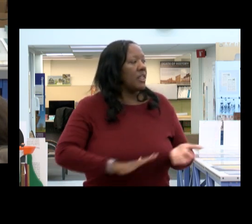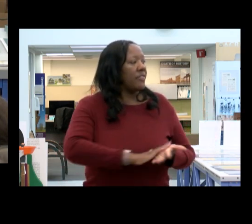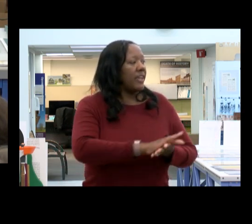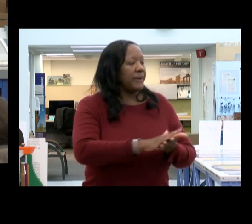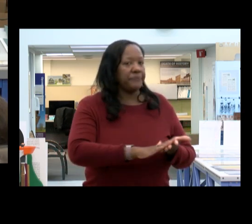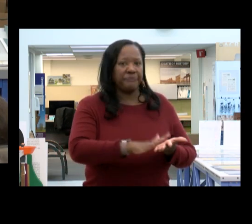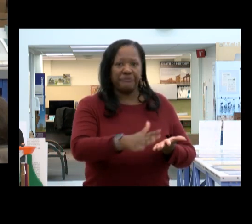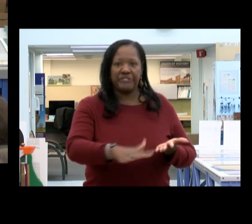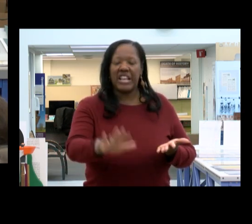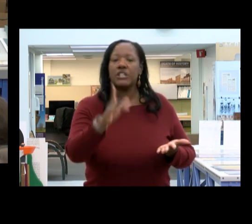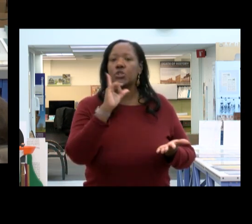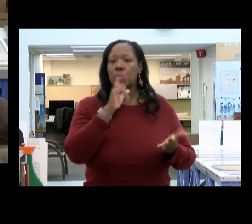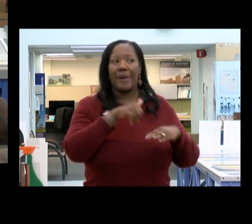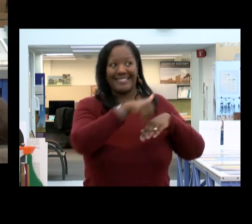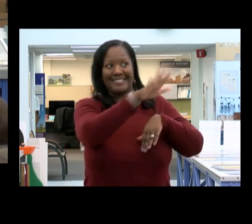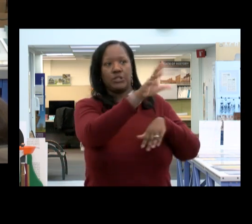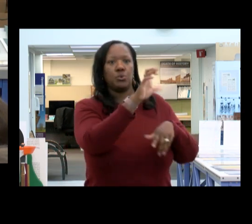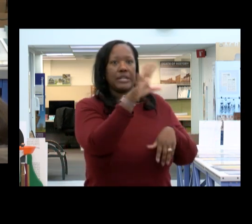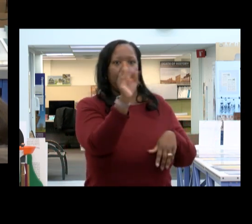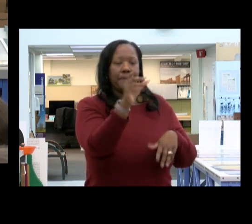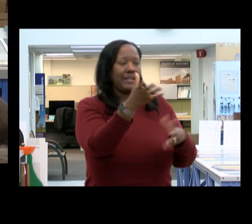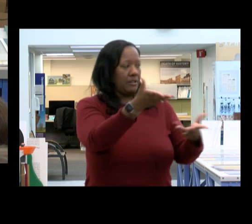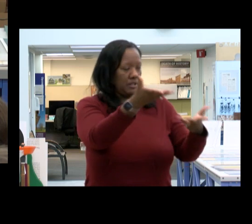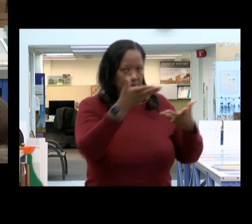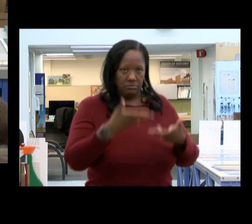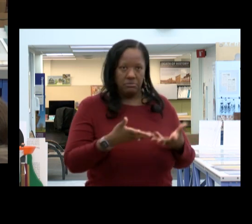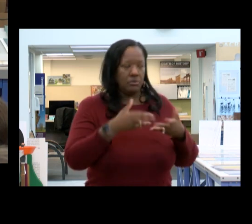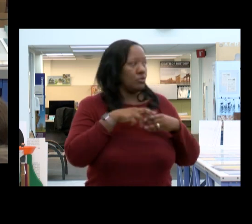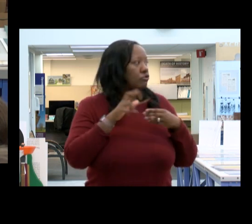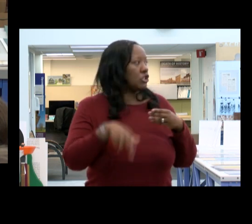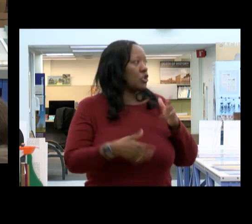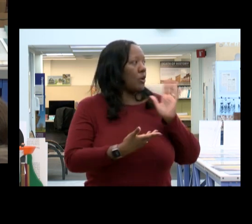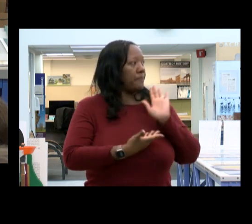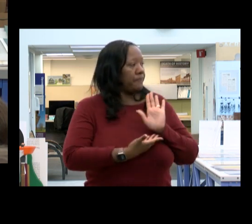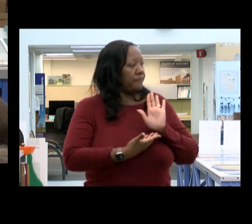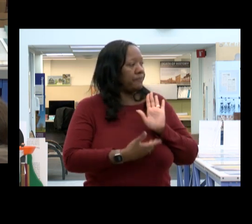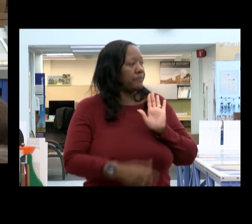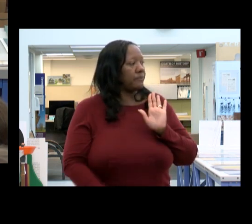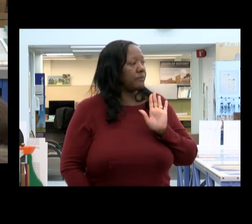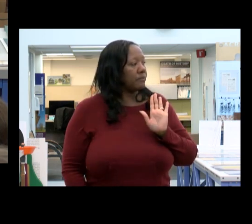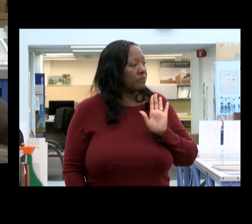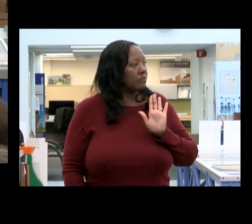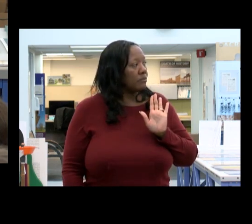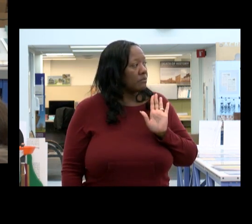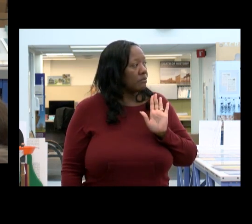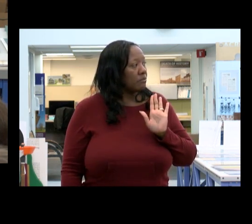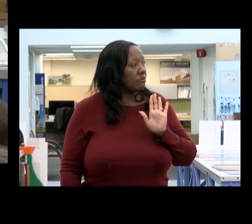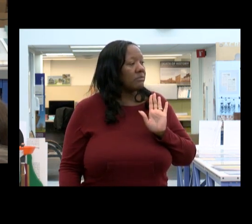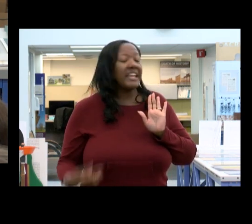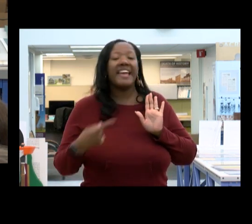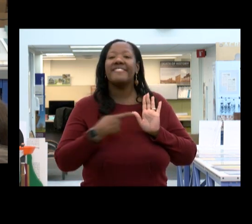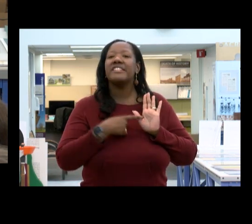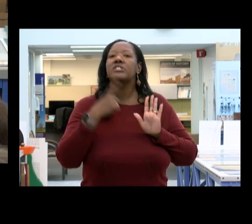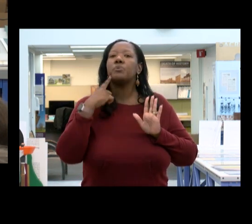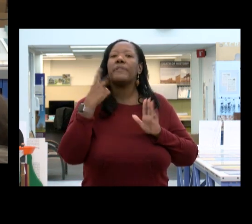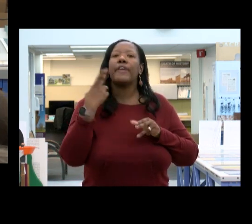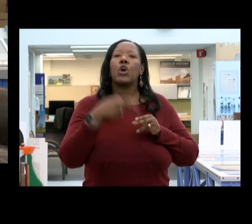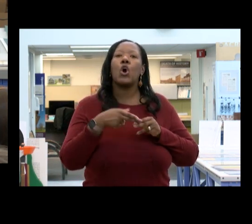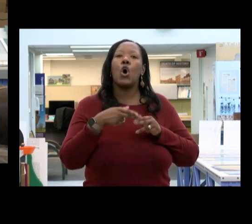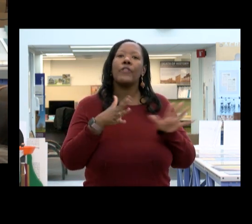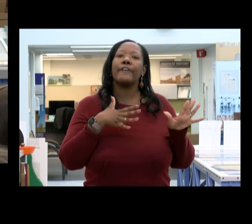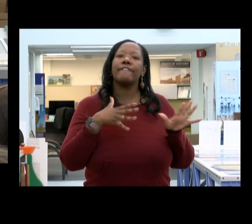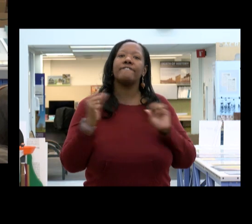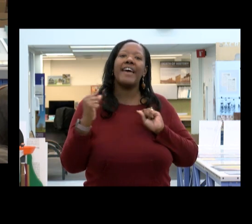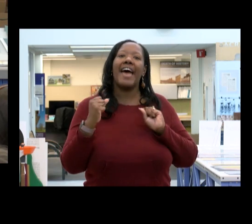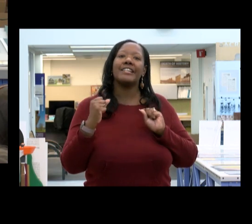off to this company, and this is the result. Now, what I found out later is this was what they call their faster print process. I could slow